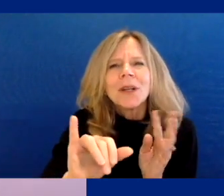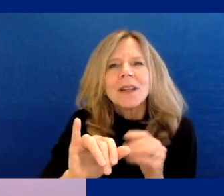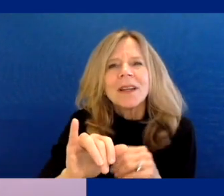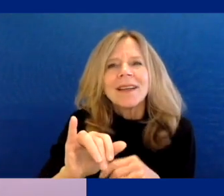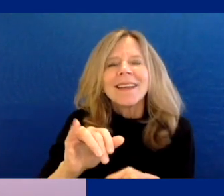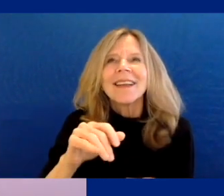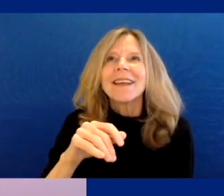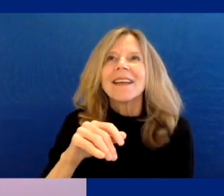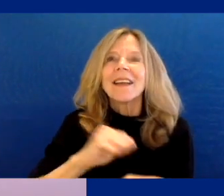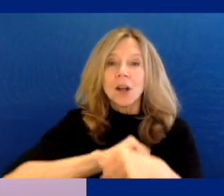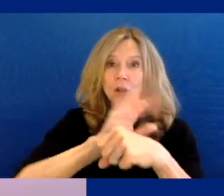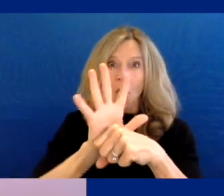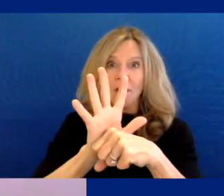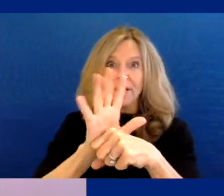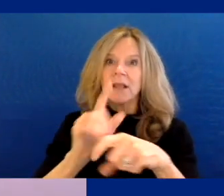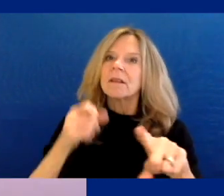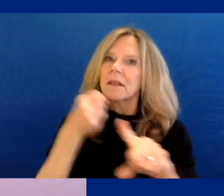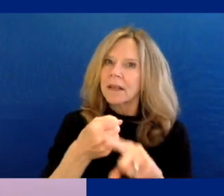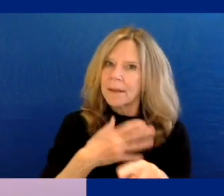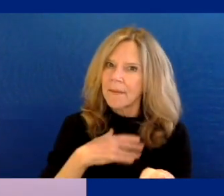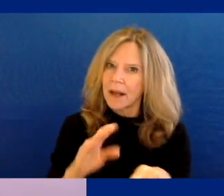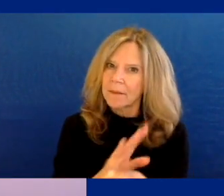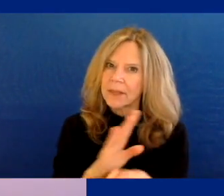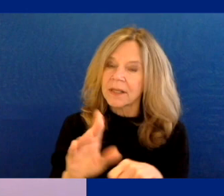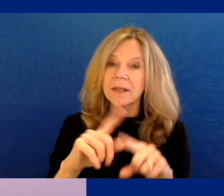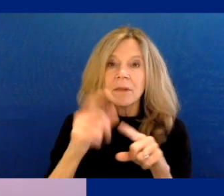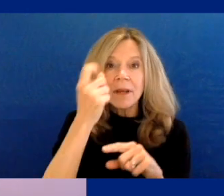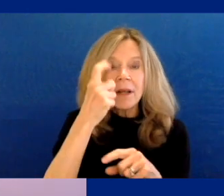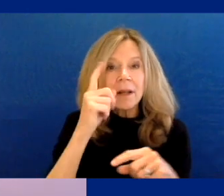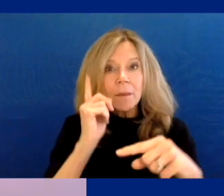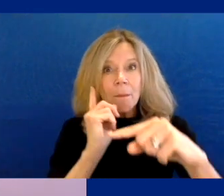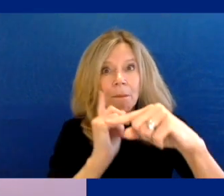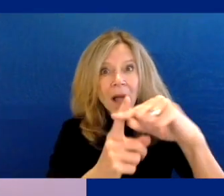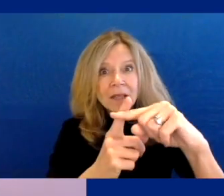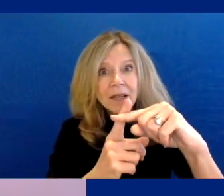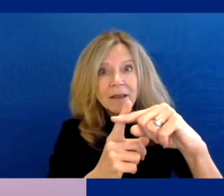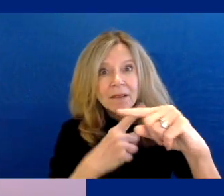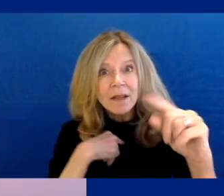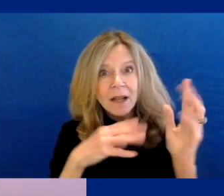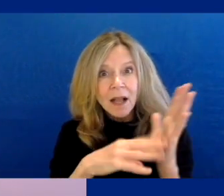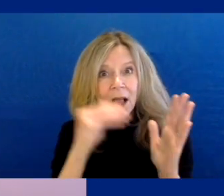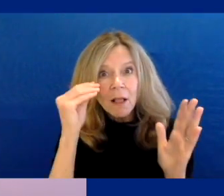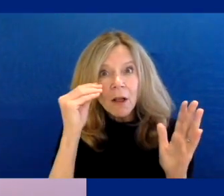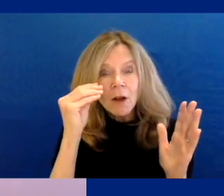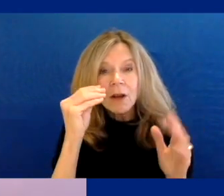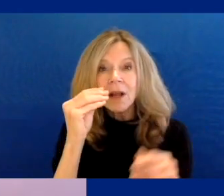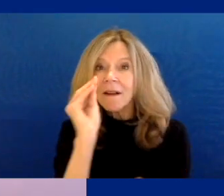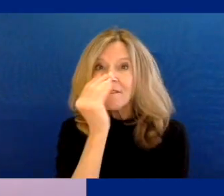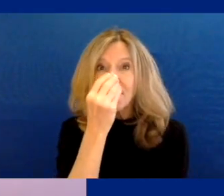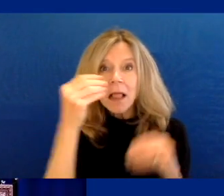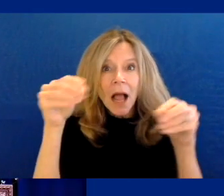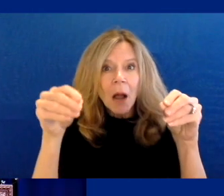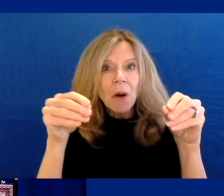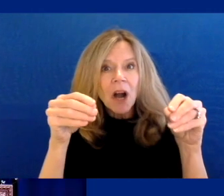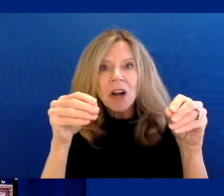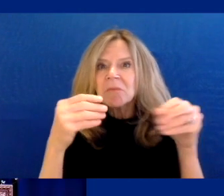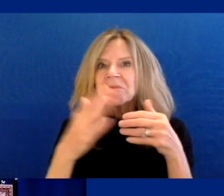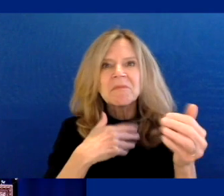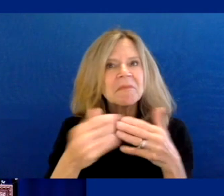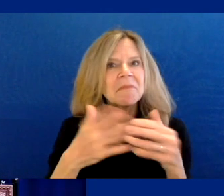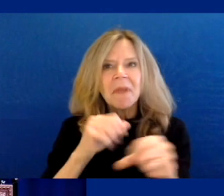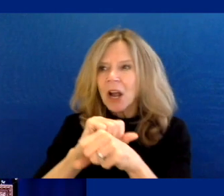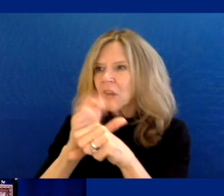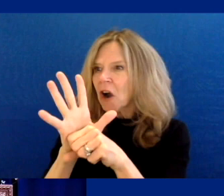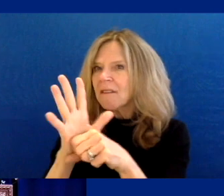business deeply, but in a positive way. Flowers, I have learned, are pandemic and recession proof. For